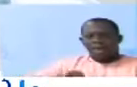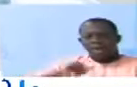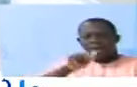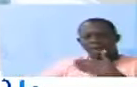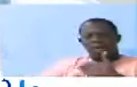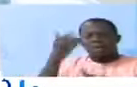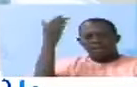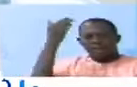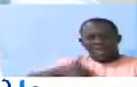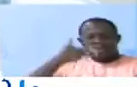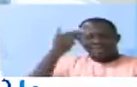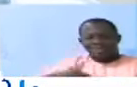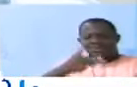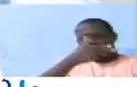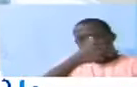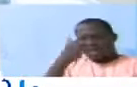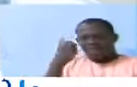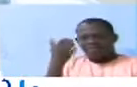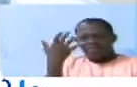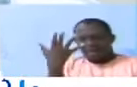1995. Sinam fa isa fono nyem munen keta